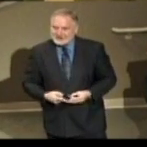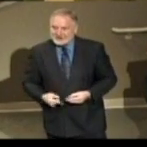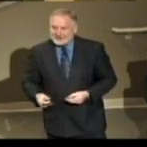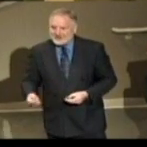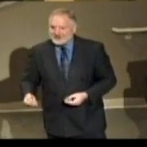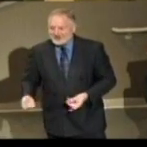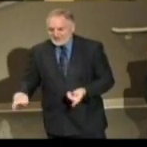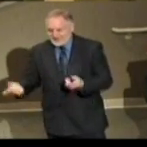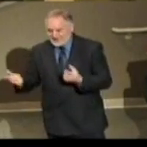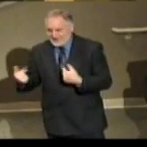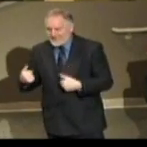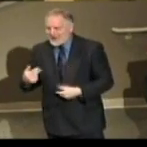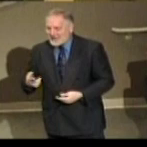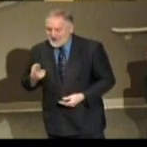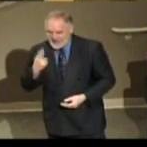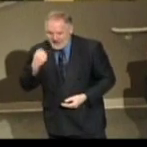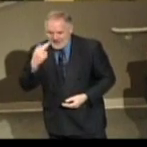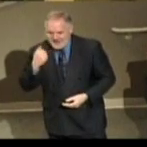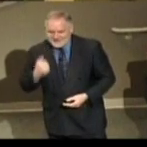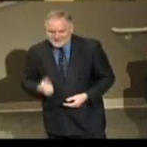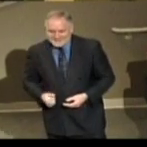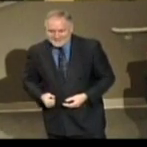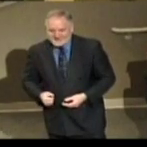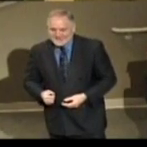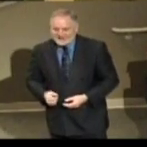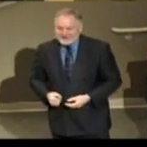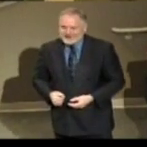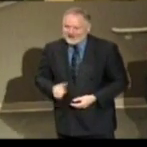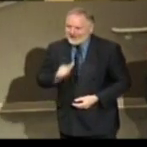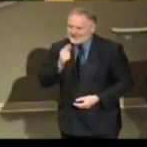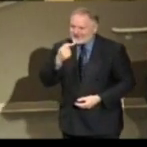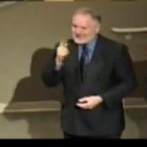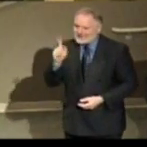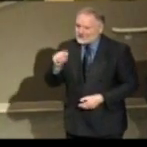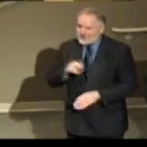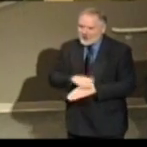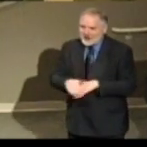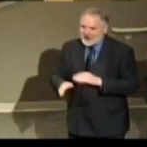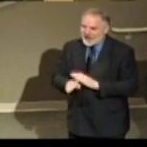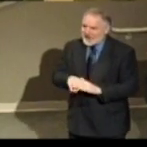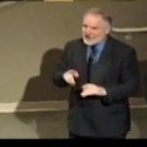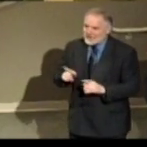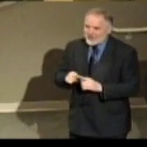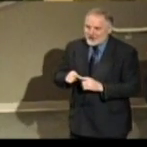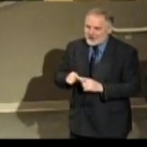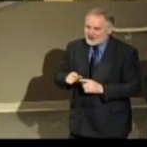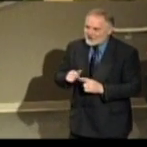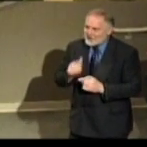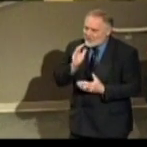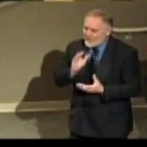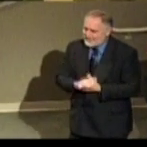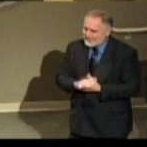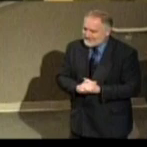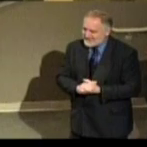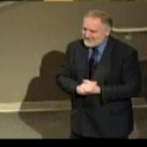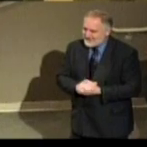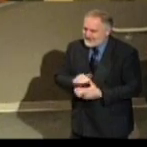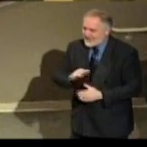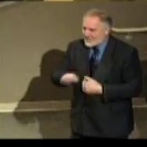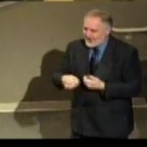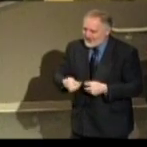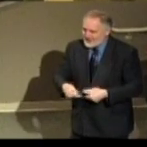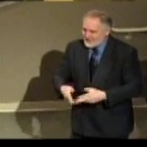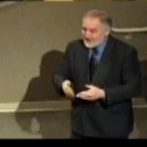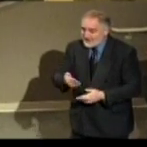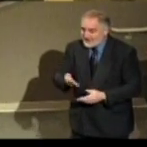way, sweetheart, right this way. And I had not said one kind word to her all the way up there.